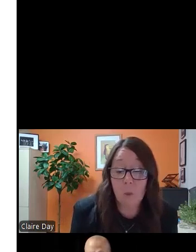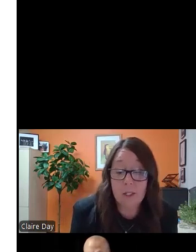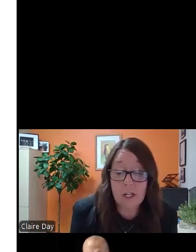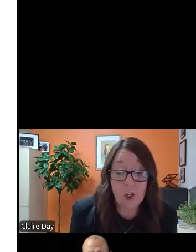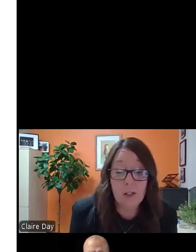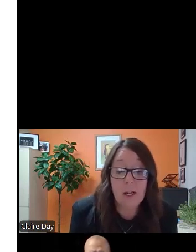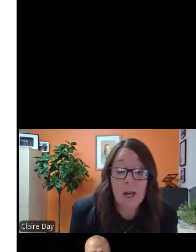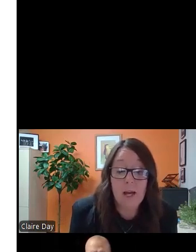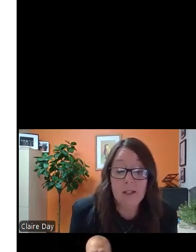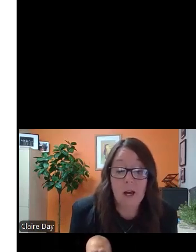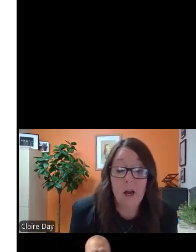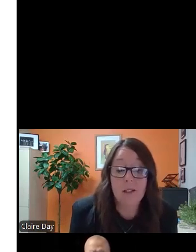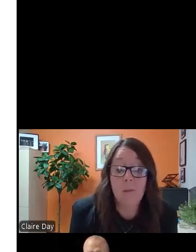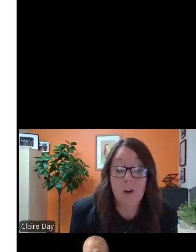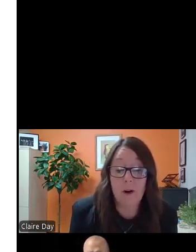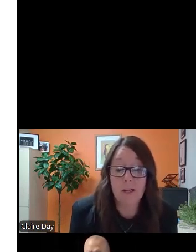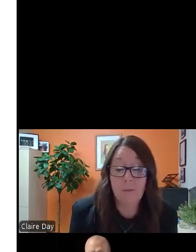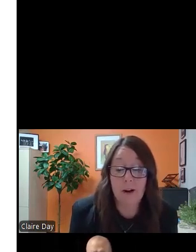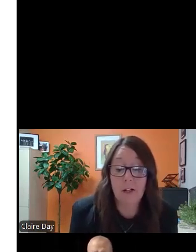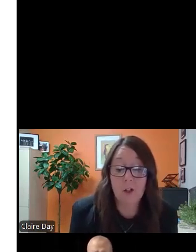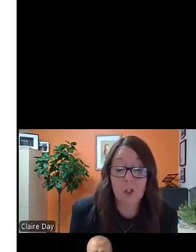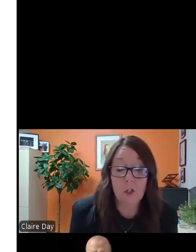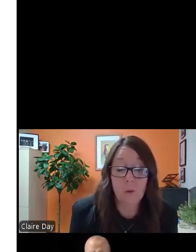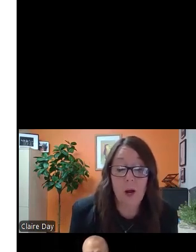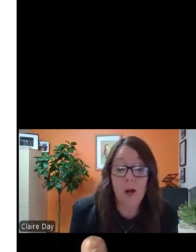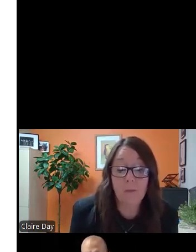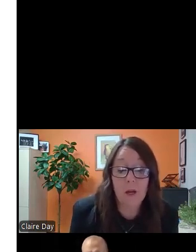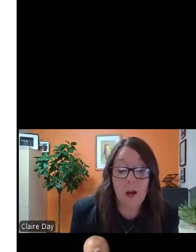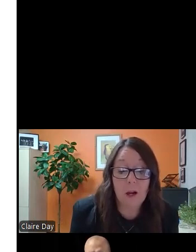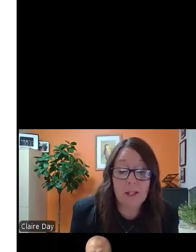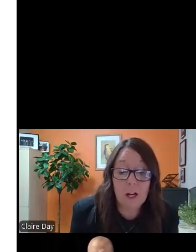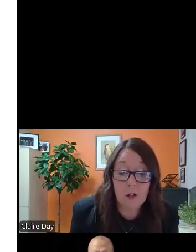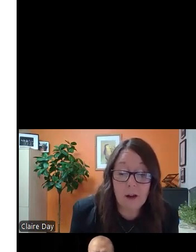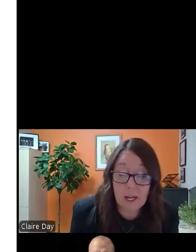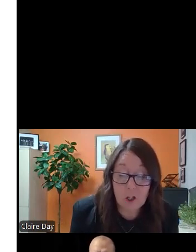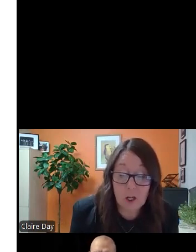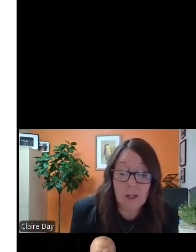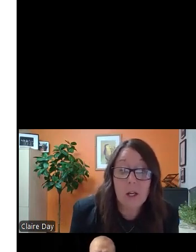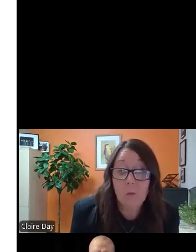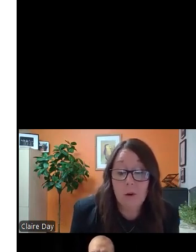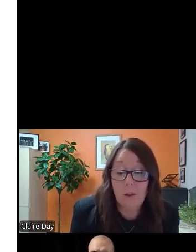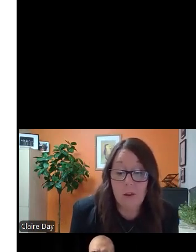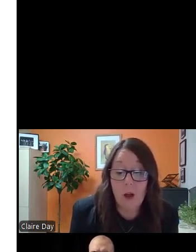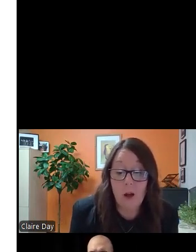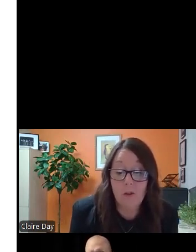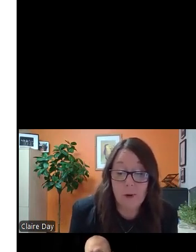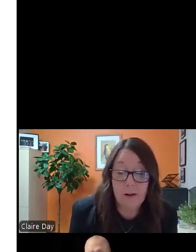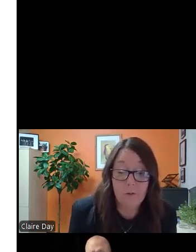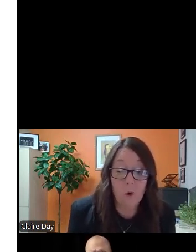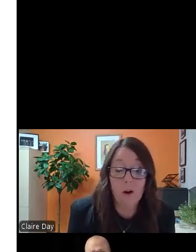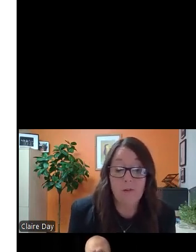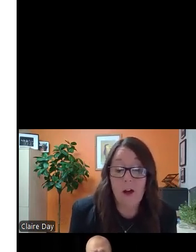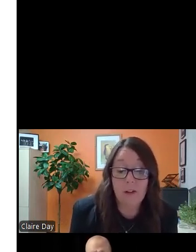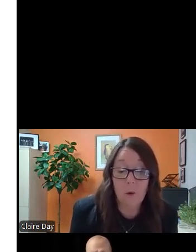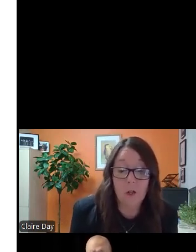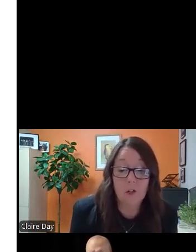care coordination as some of the greatest barrier to care navigation. More than 3 in